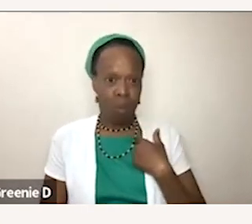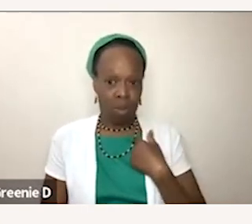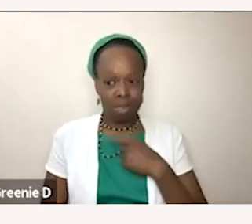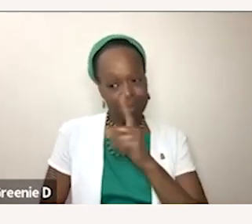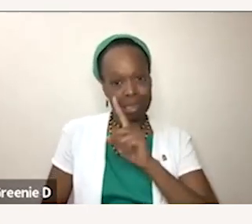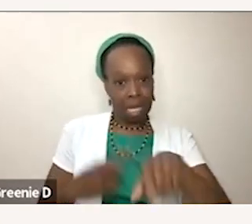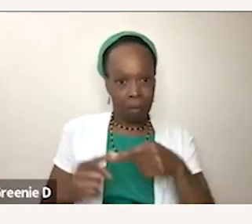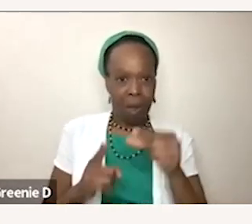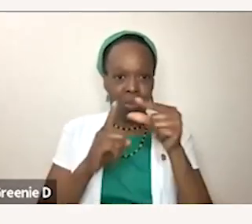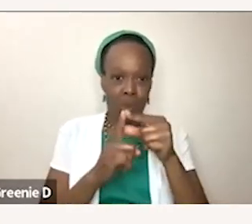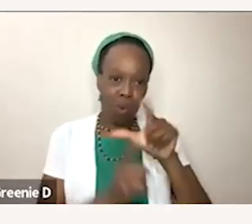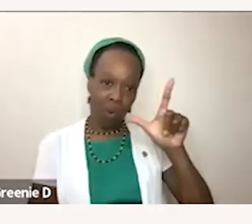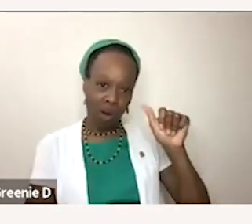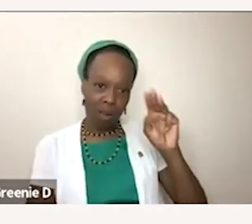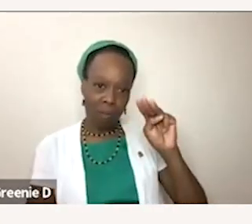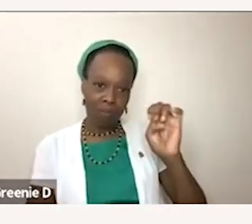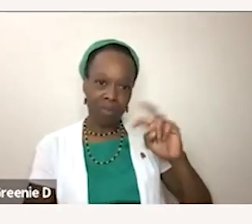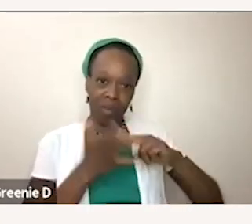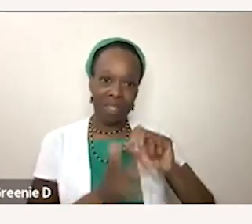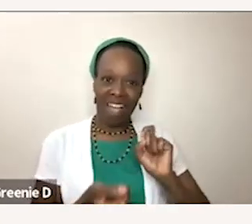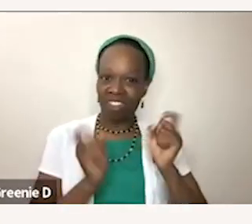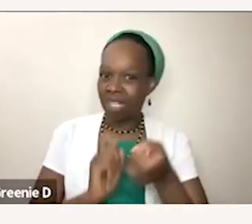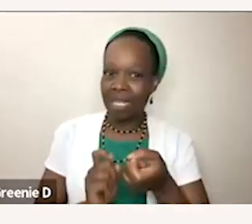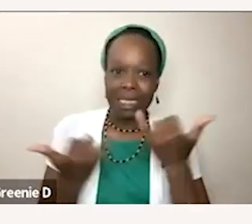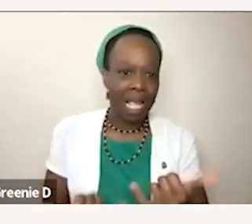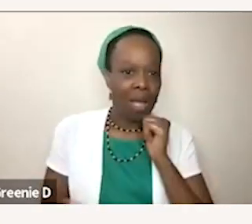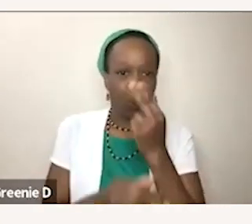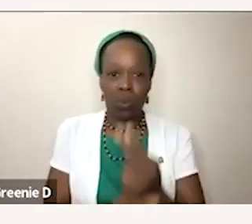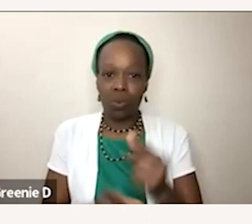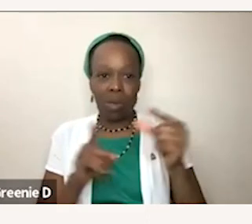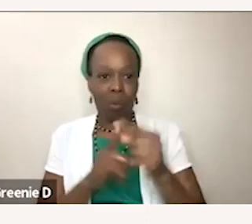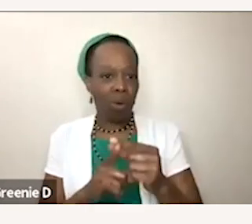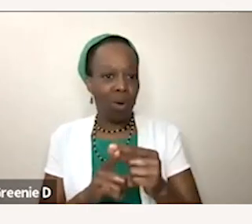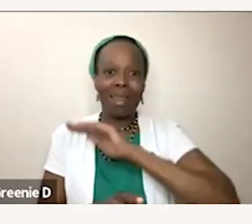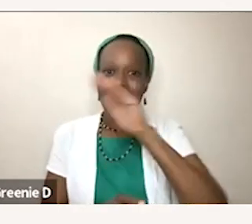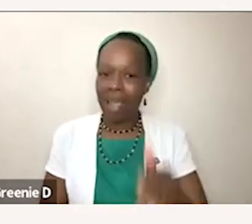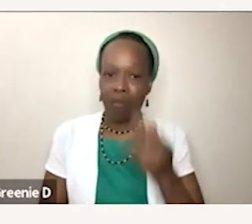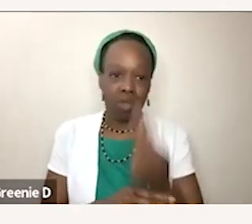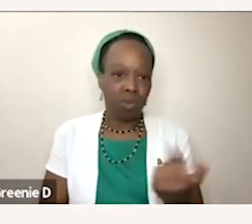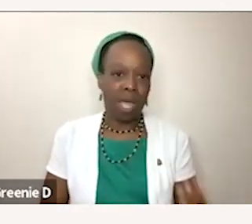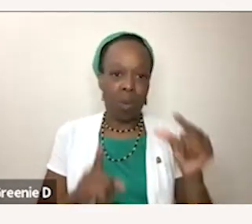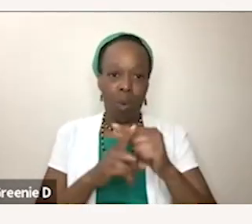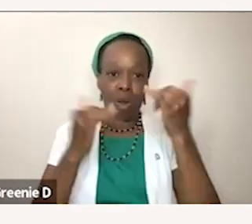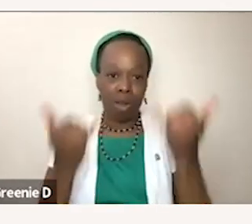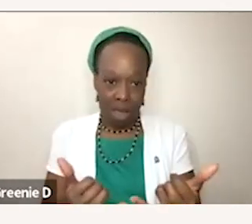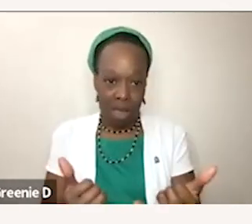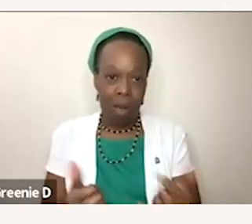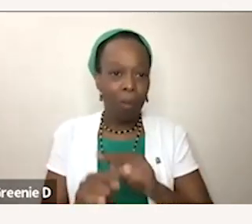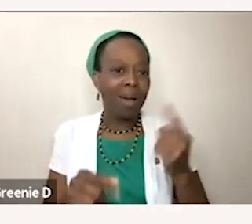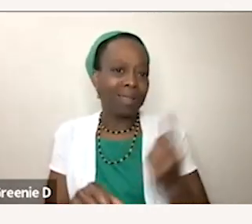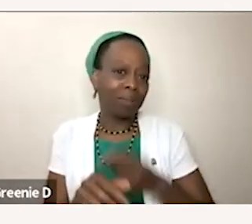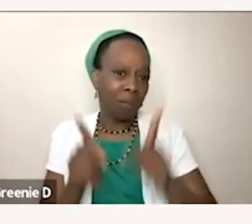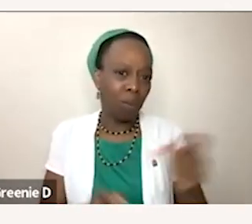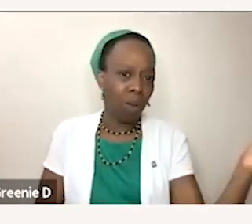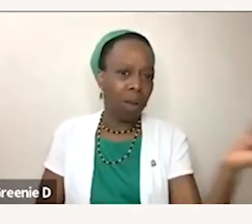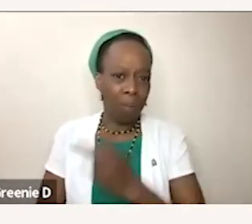I have changed and I don't use that word, not even casually. But when people do come back at you, and they will, about sensitivity or